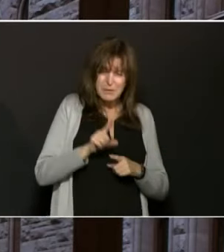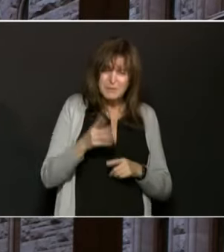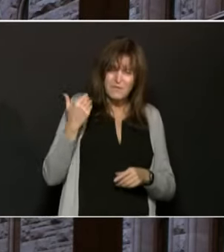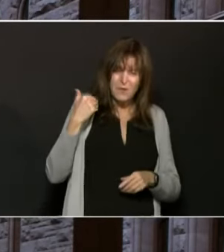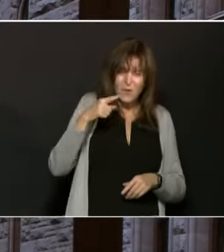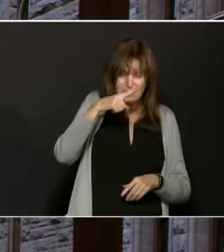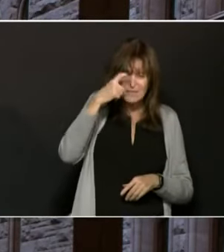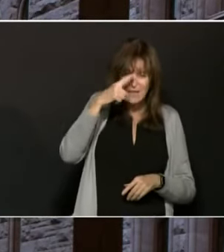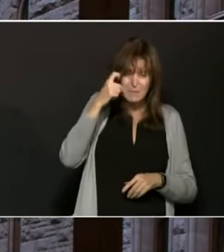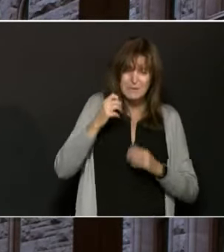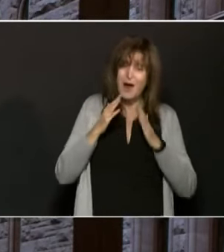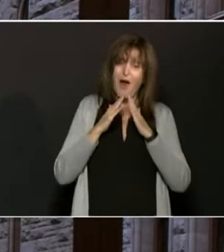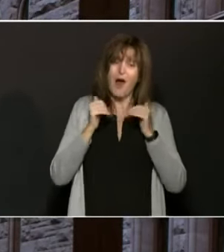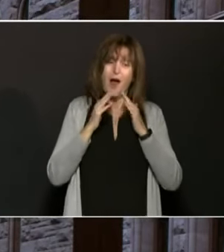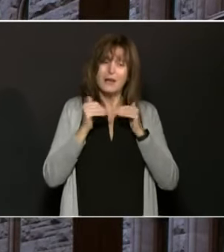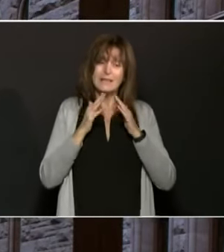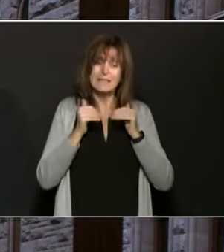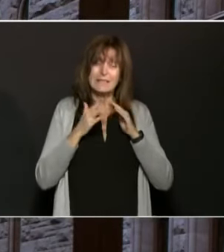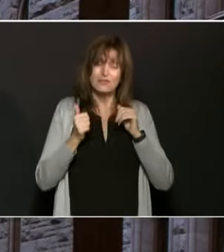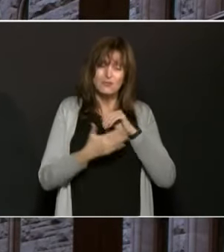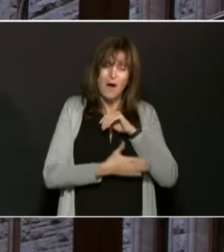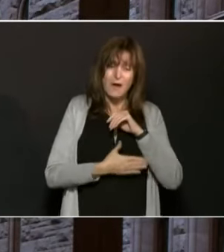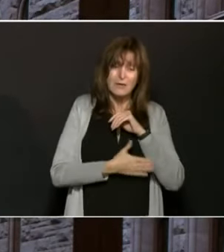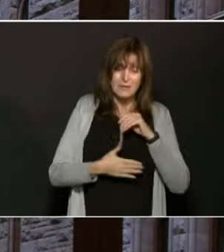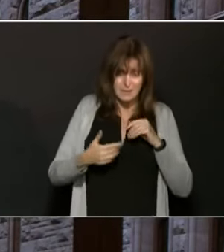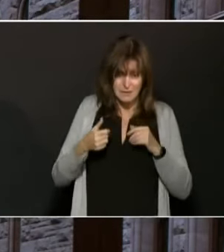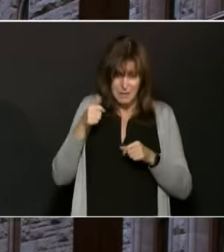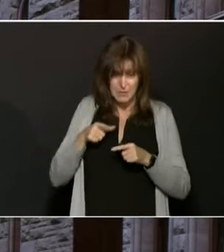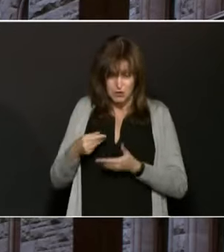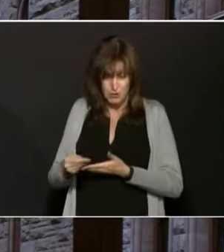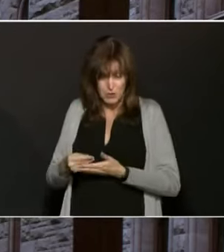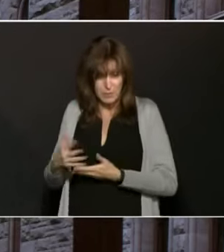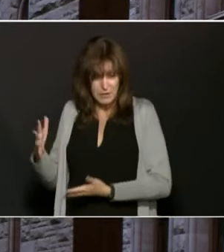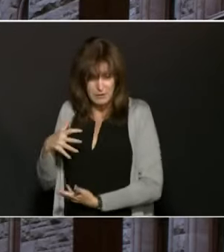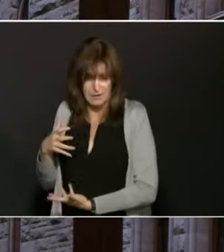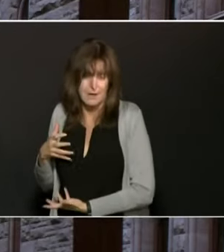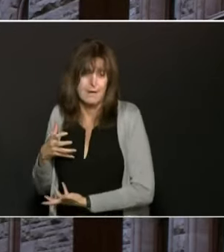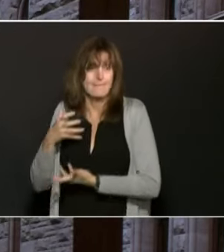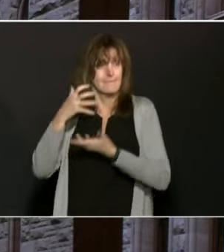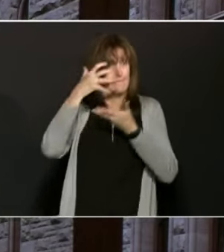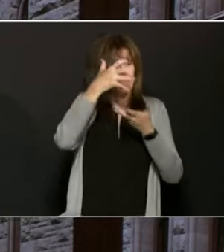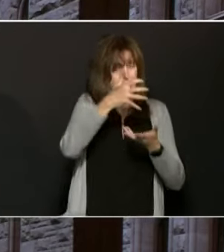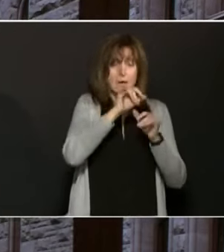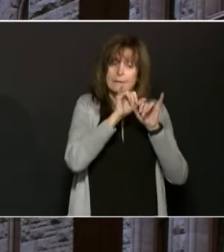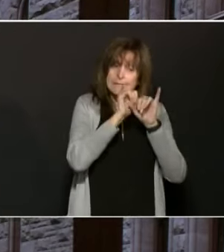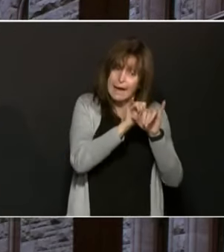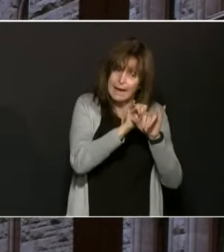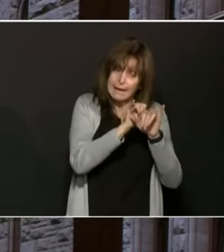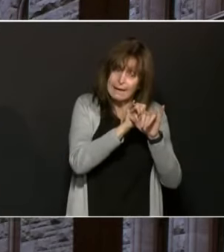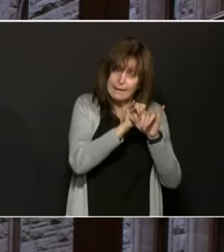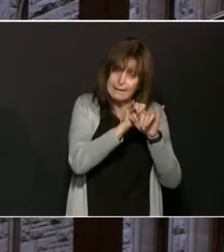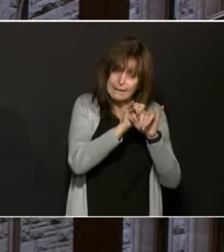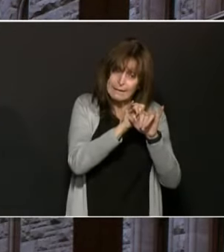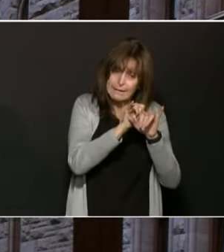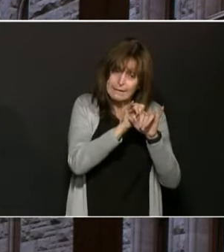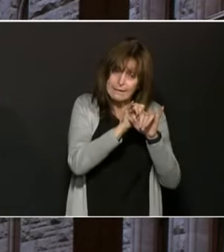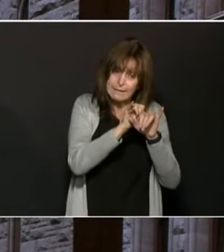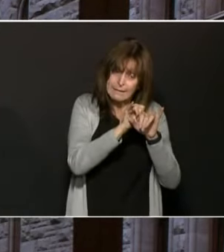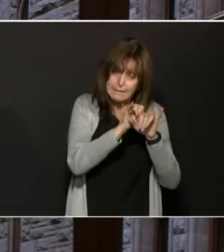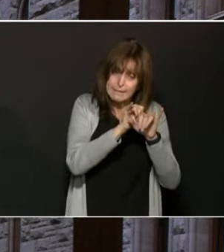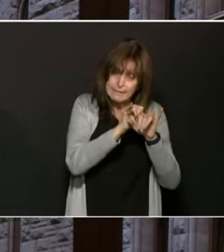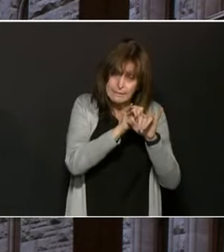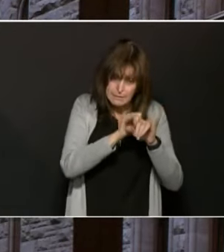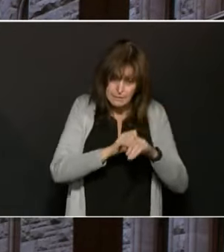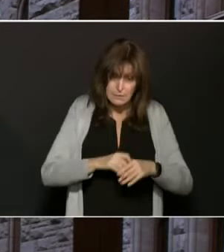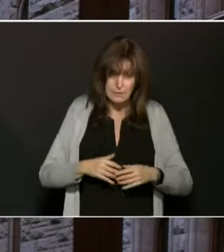the areas and utilize those services, because while they didn't have a lot of services back then, they have any less now because there's not a lot of